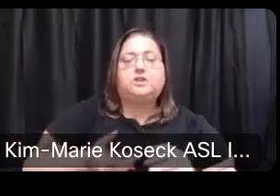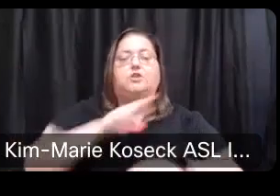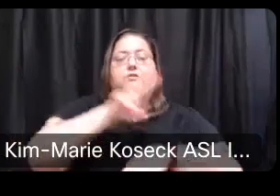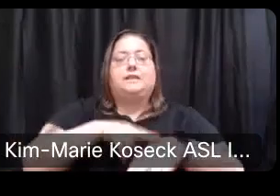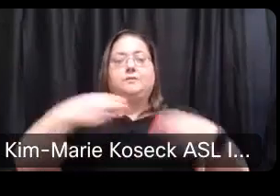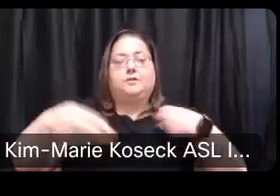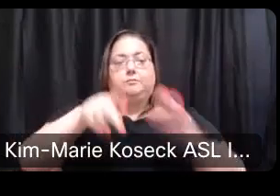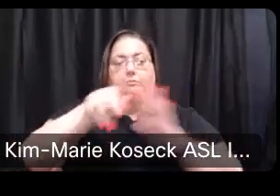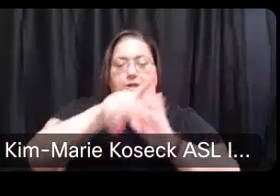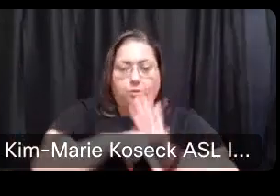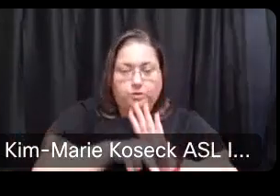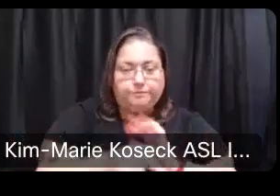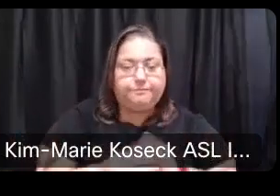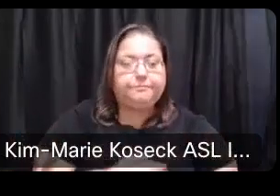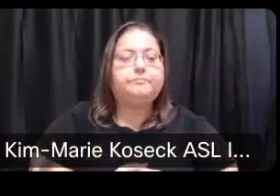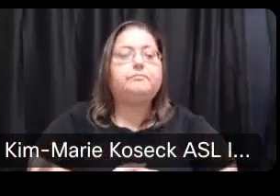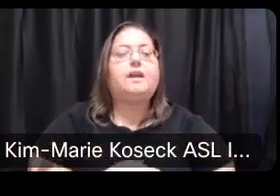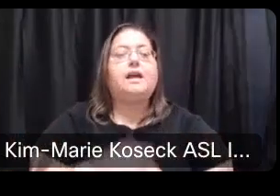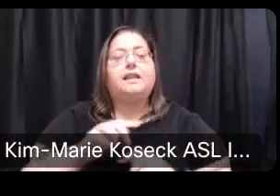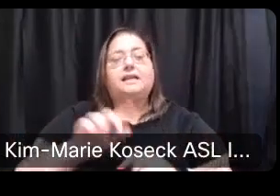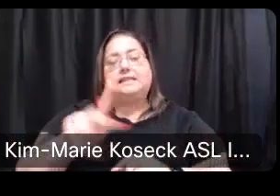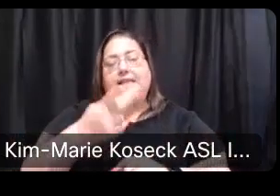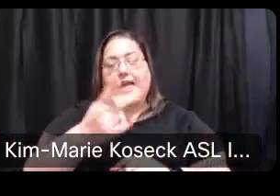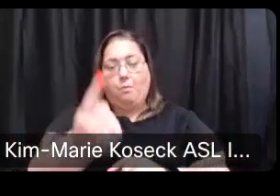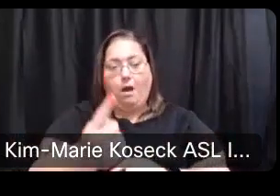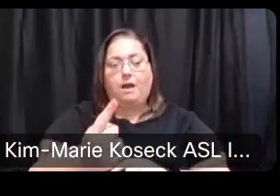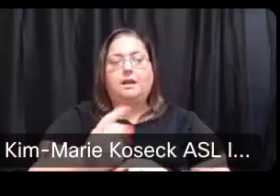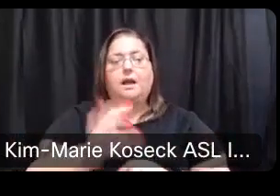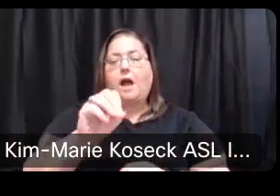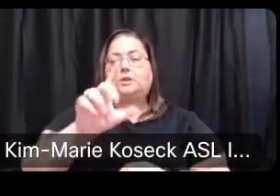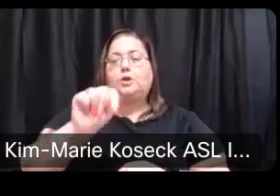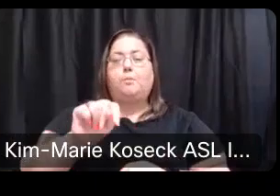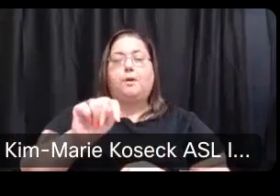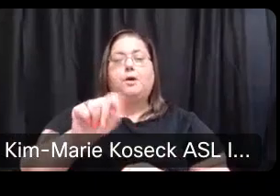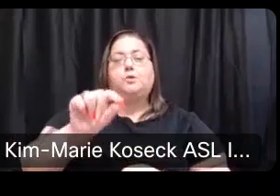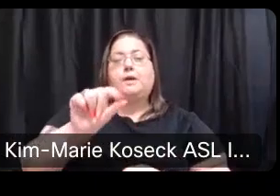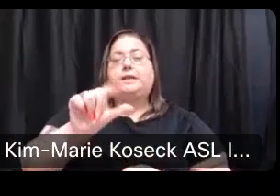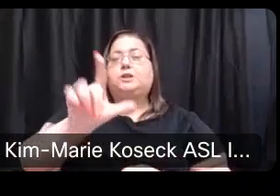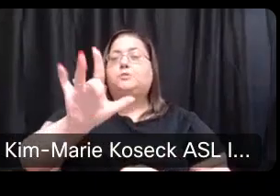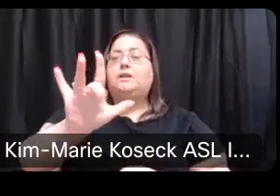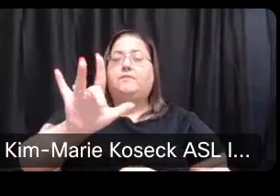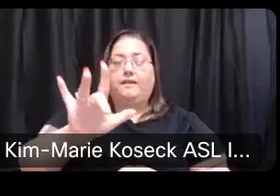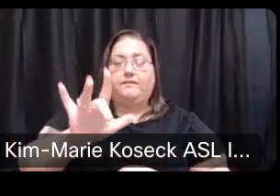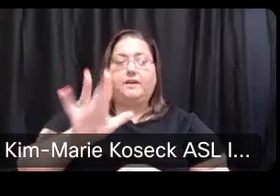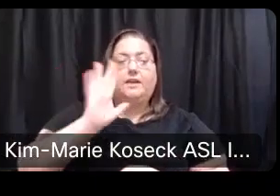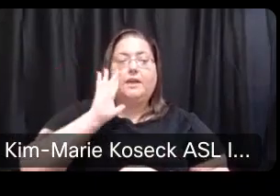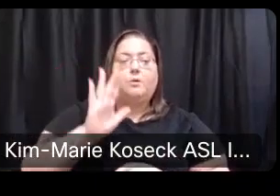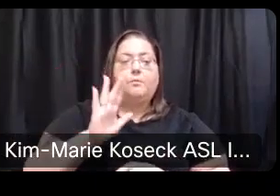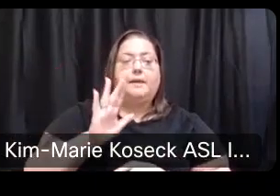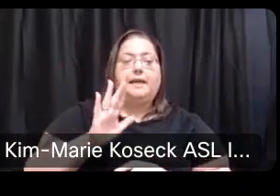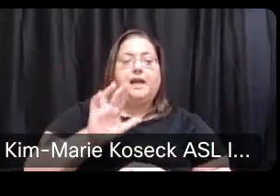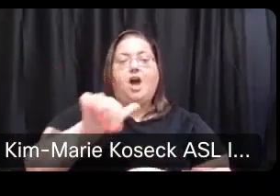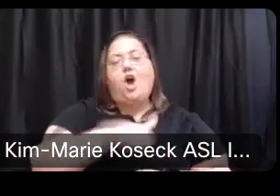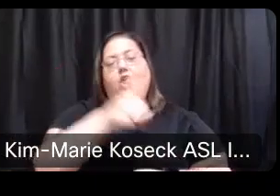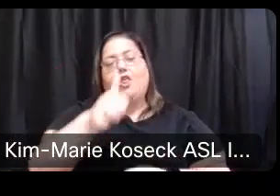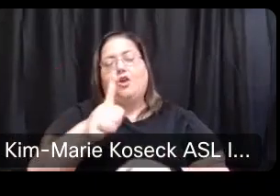Principles. The second webinar we'll offer in October of 2025 will feature other types